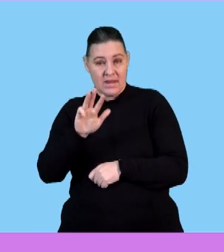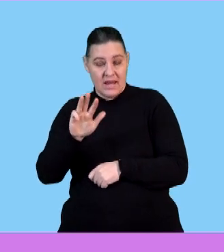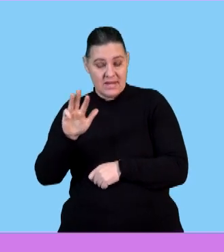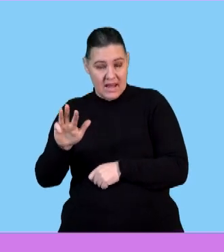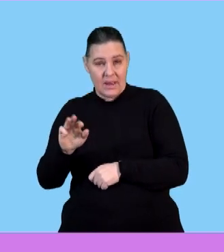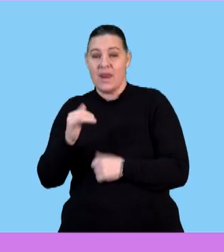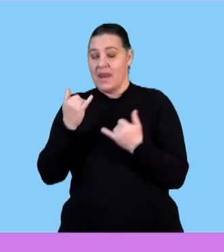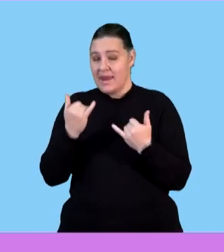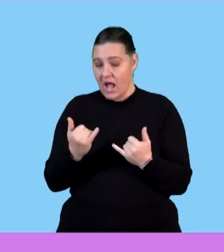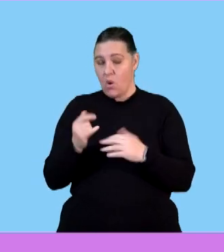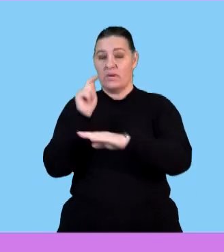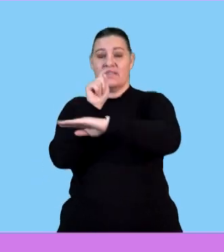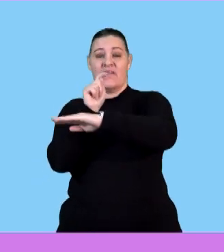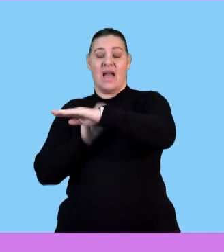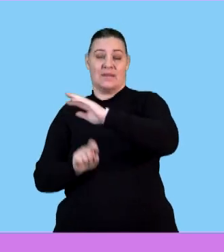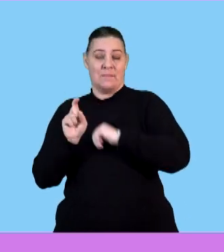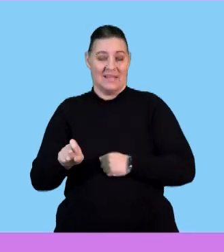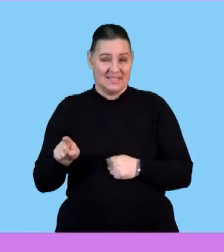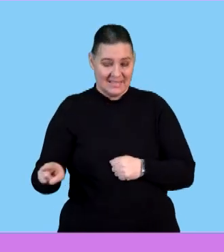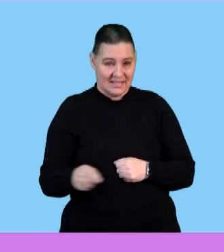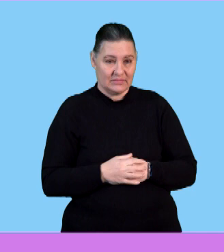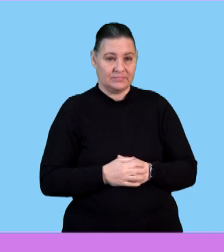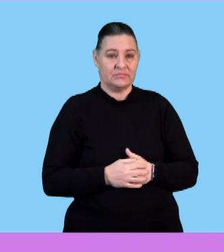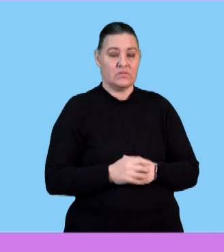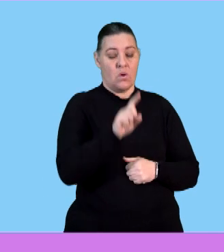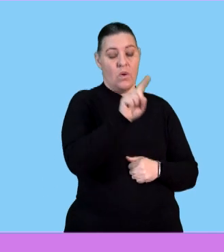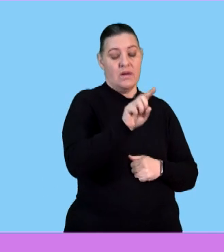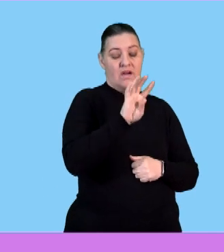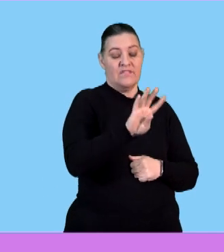divide. We've got to take the price of